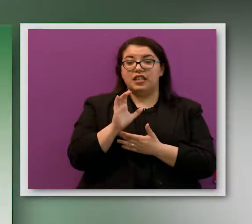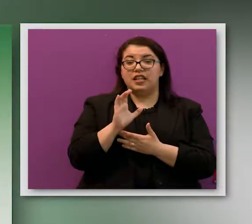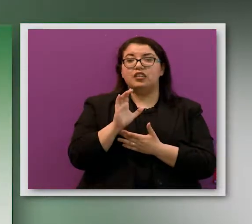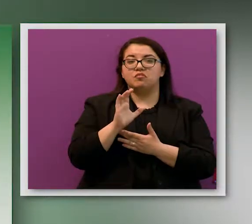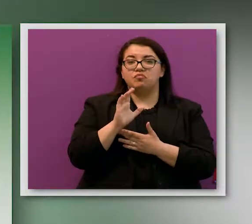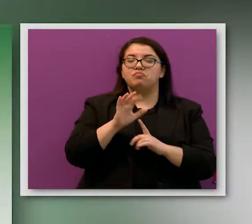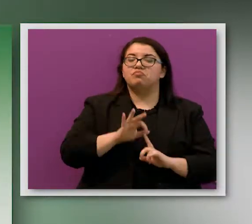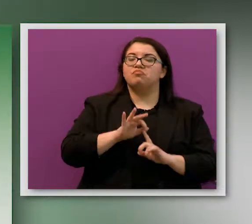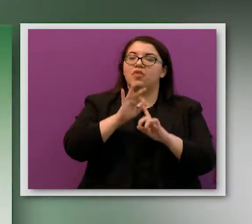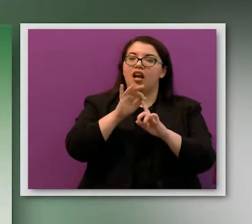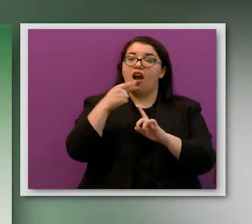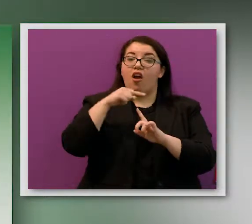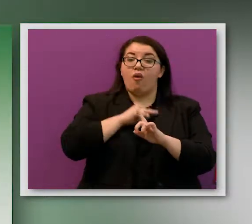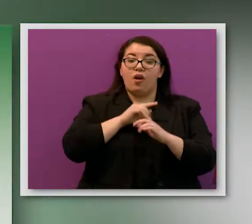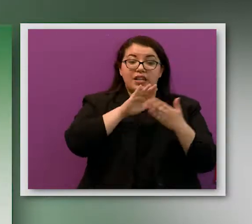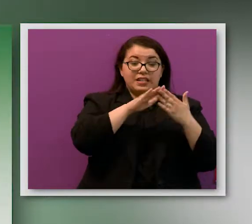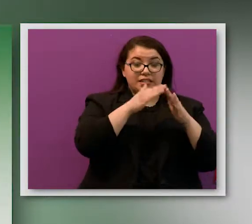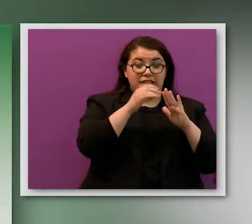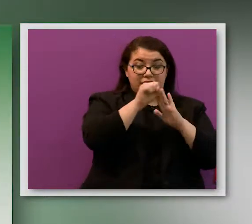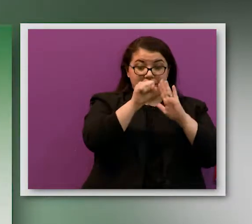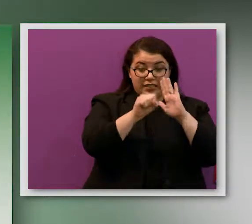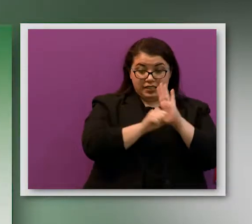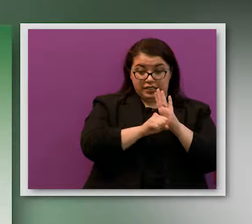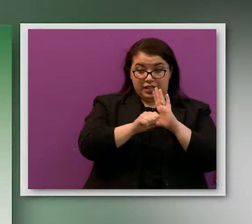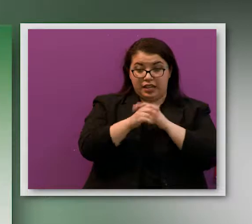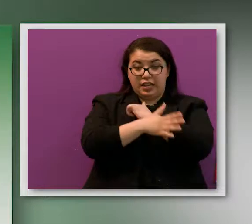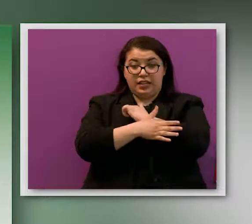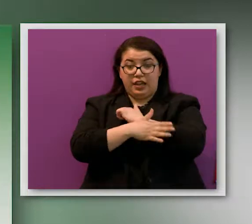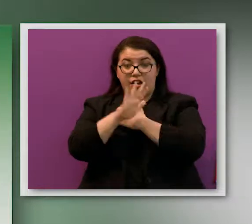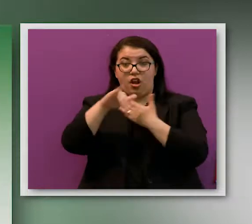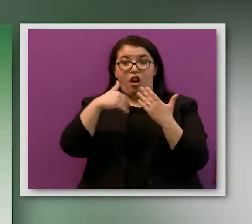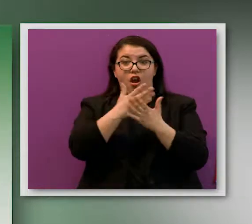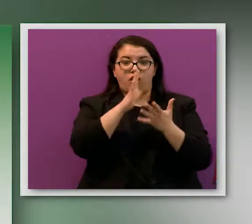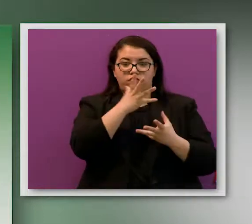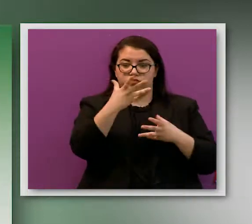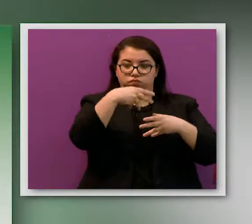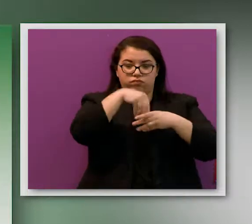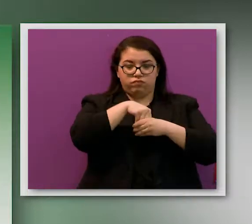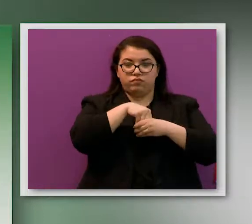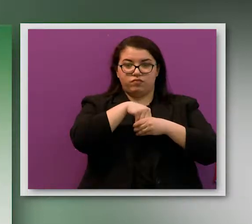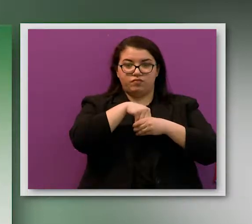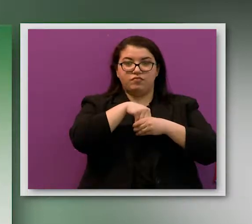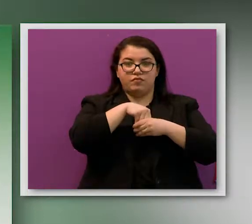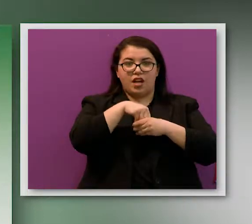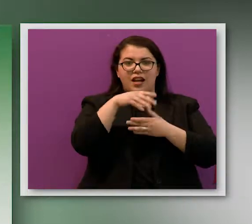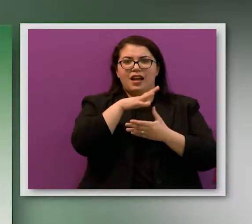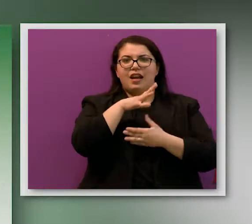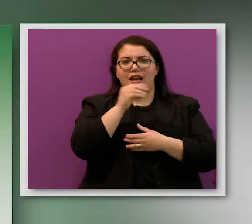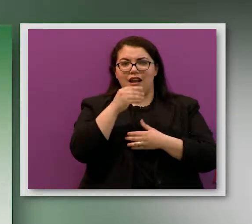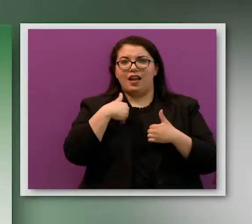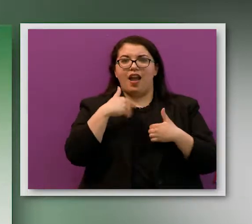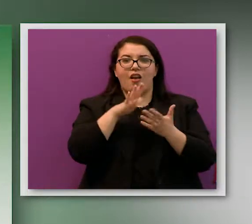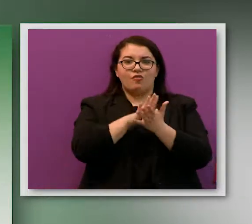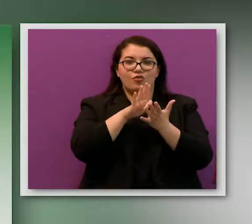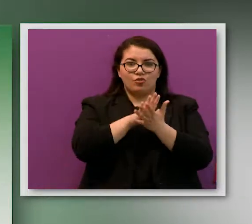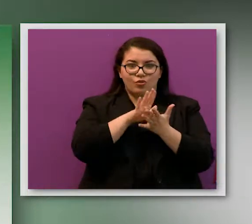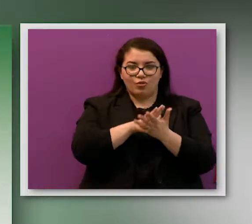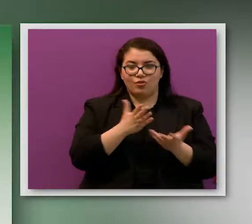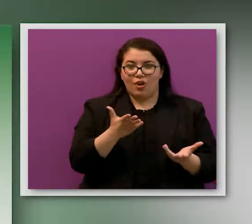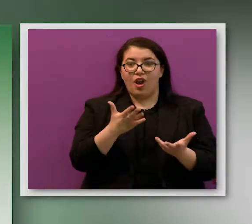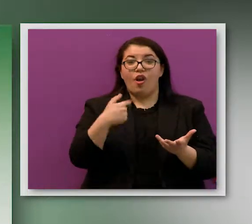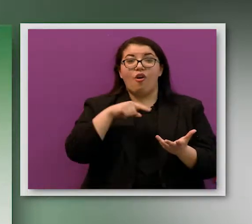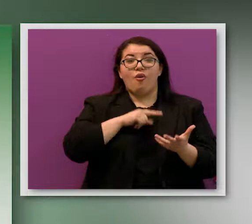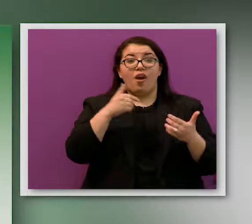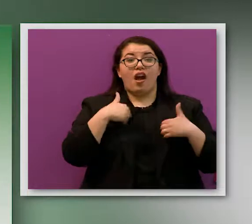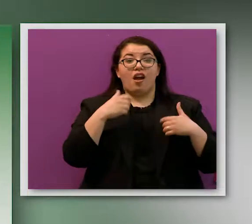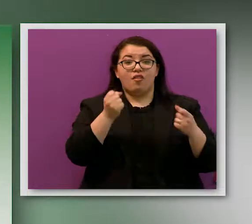So we are a city, state, and county all in one, and school district. And so we provide a wide variety of programs and